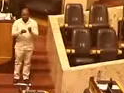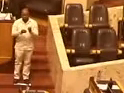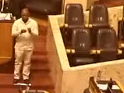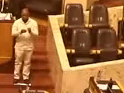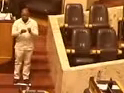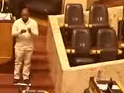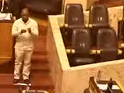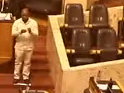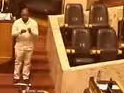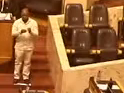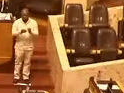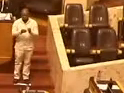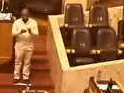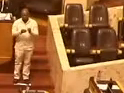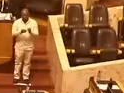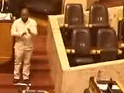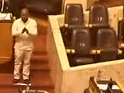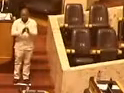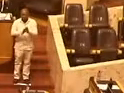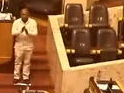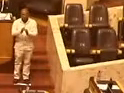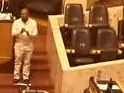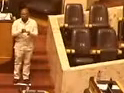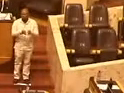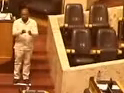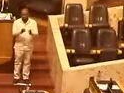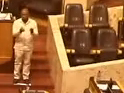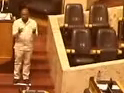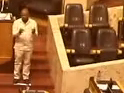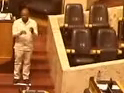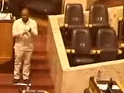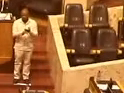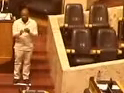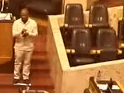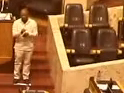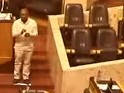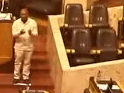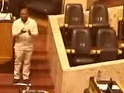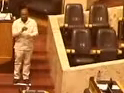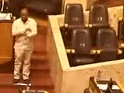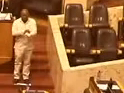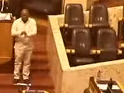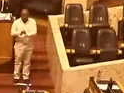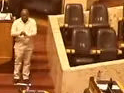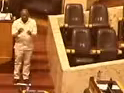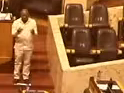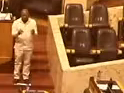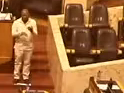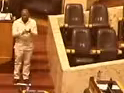second quarter for the following roads: upgrading from gravel to surface standard of road